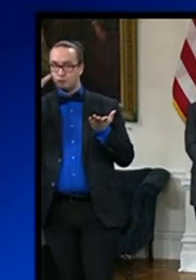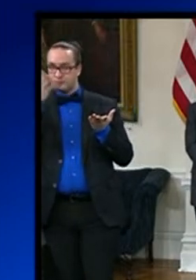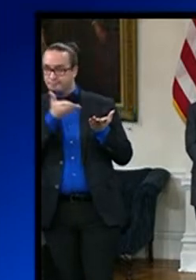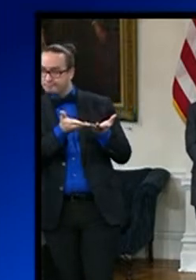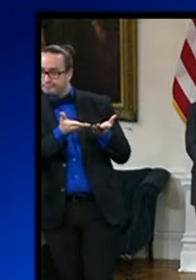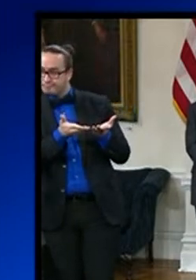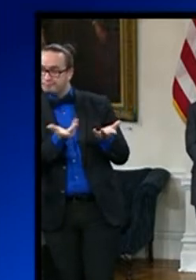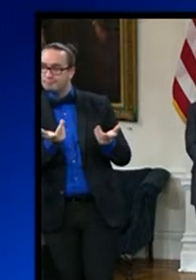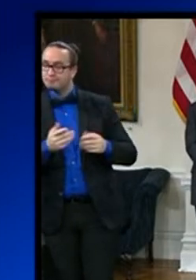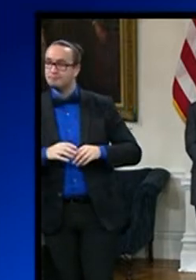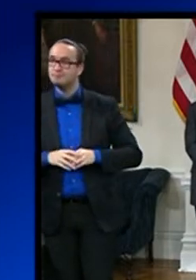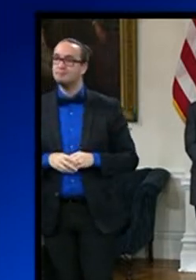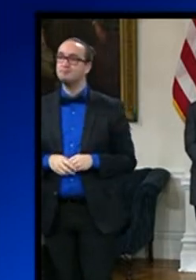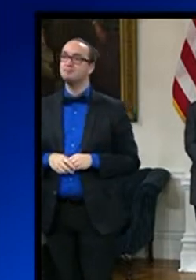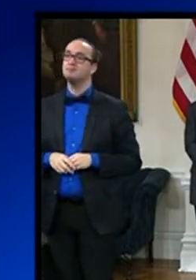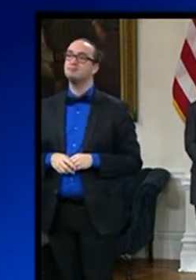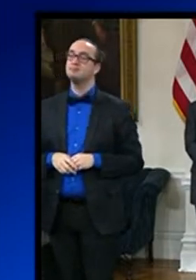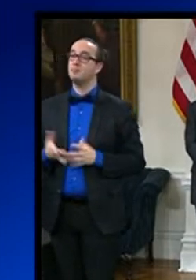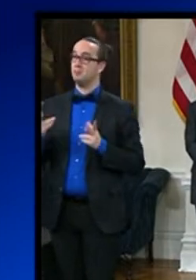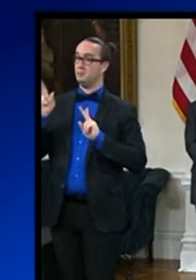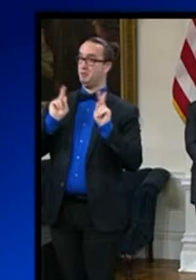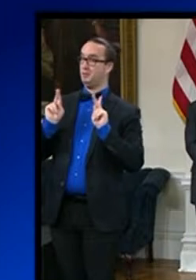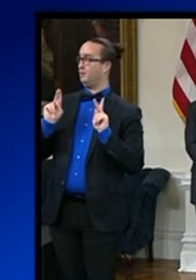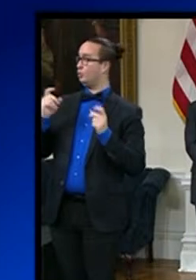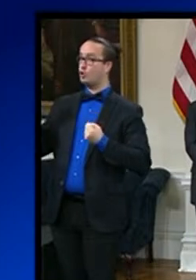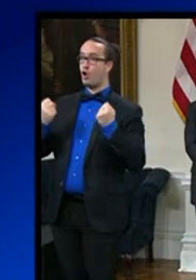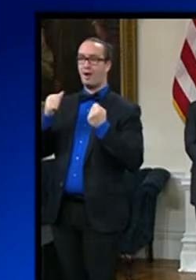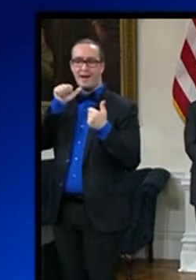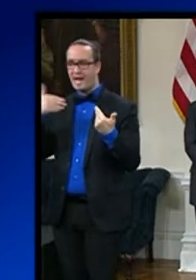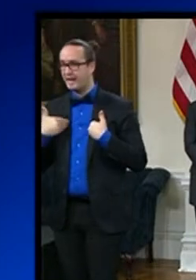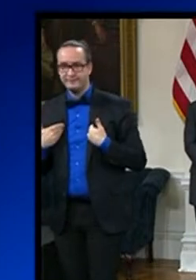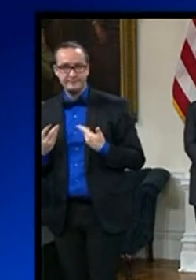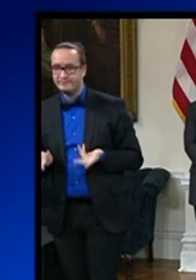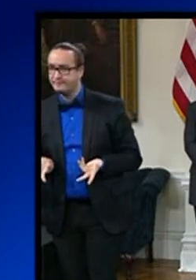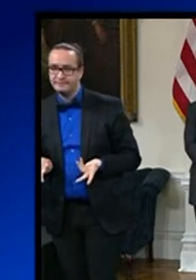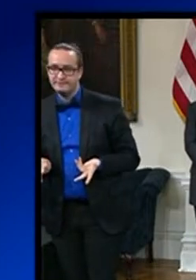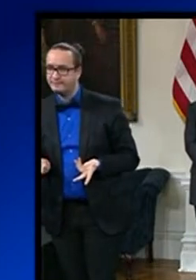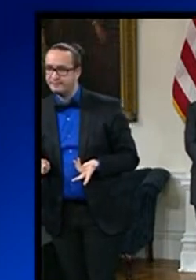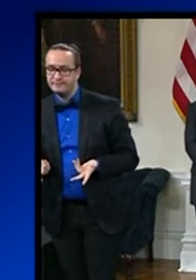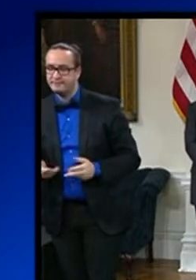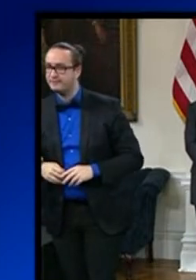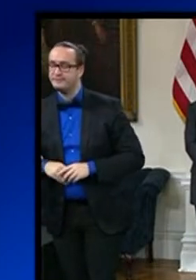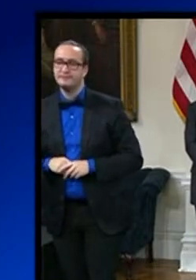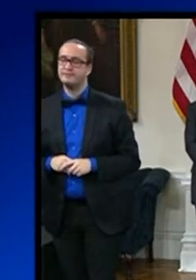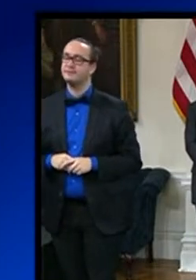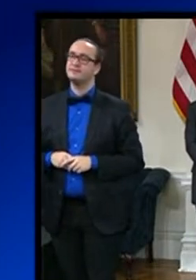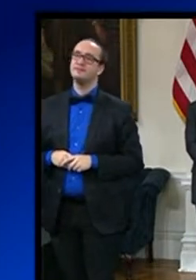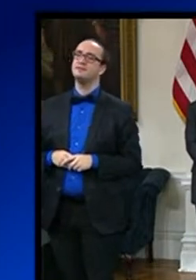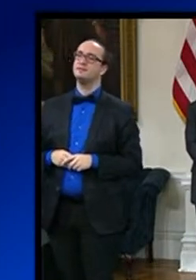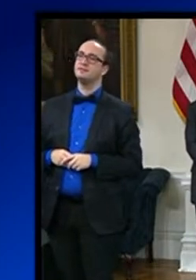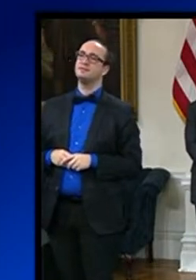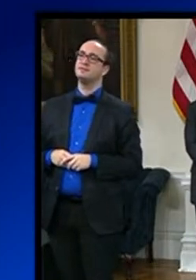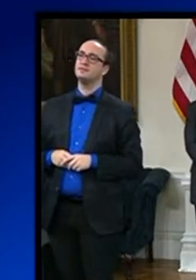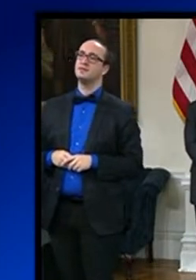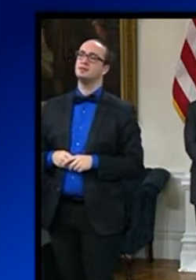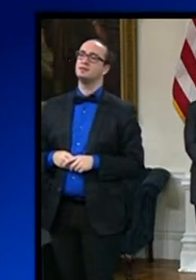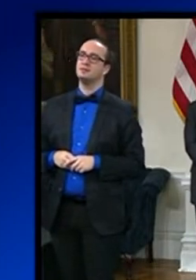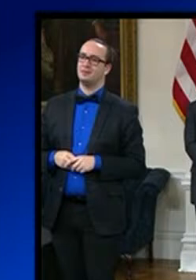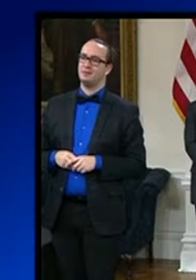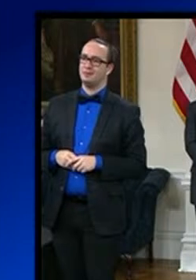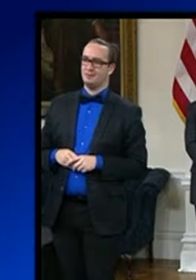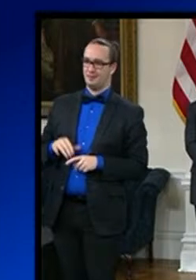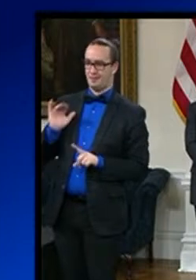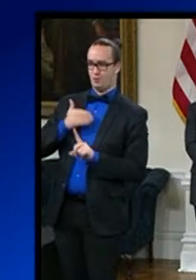COVID cases, and the amount of population receiving at least the first dose. Our sources for data include the